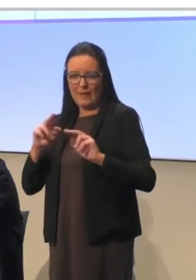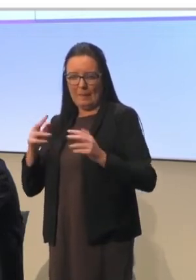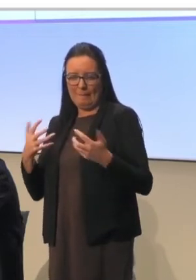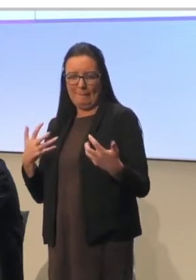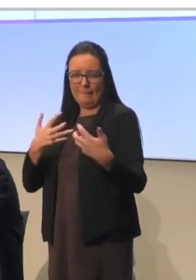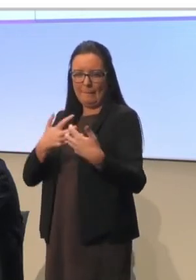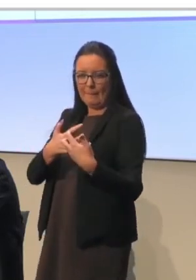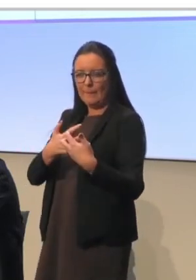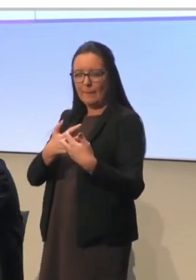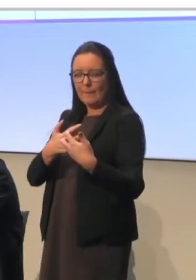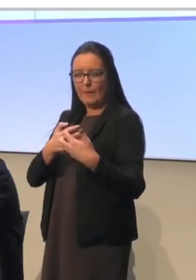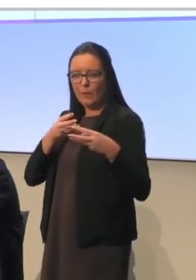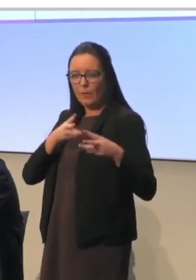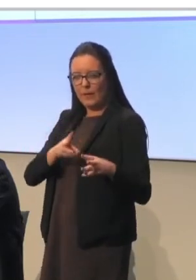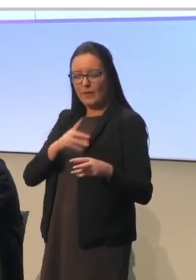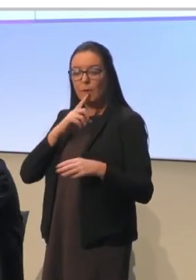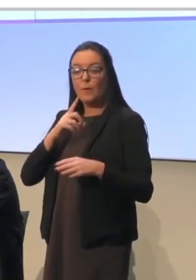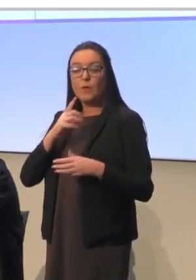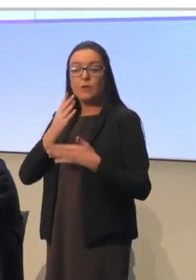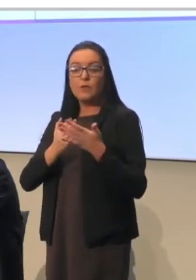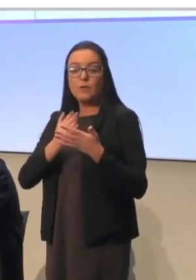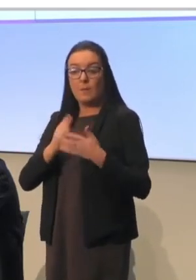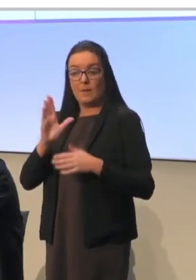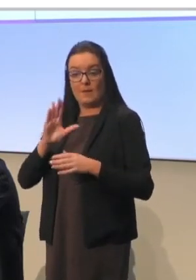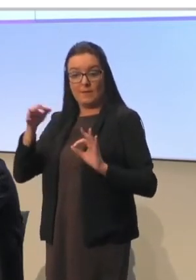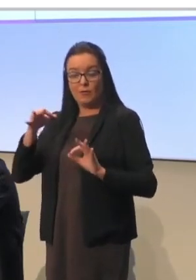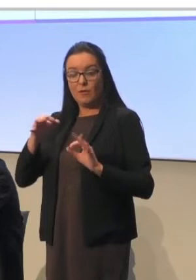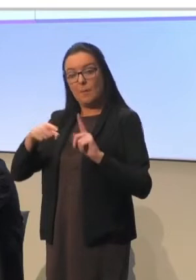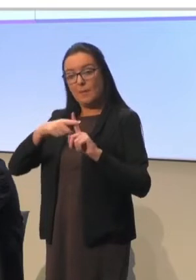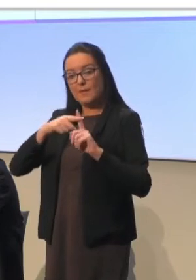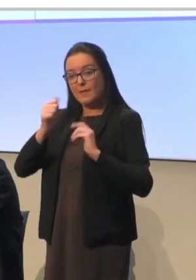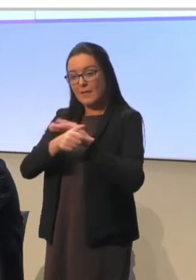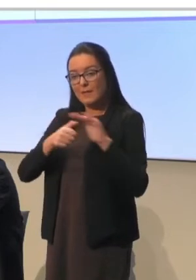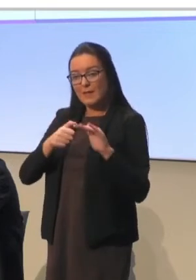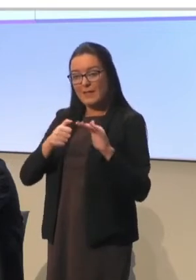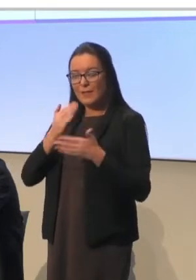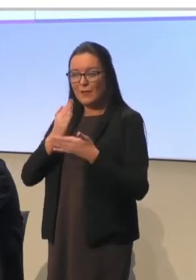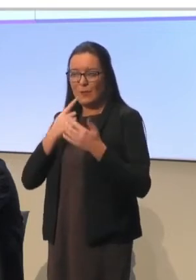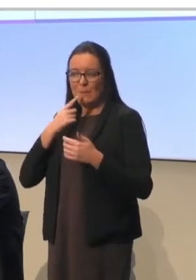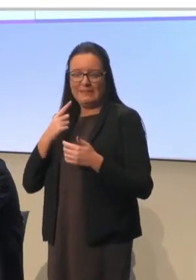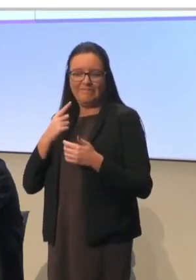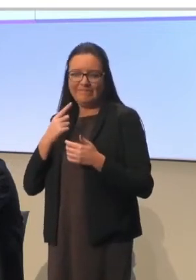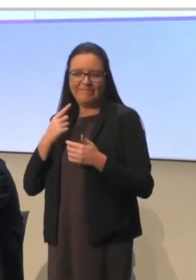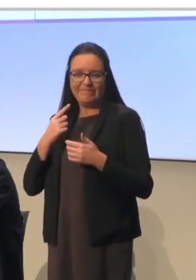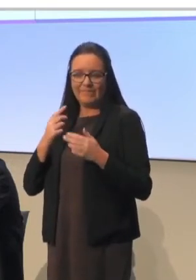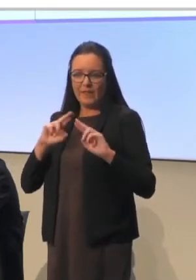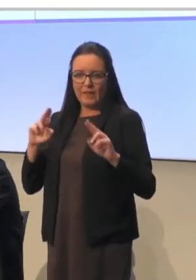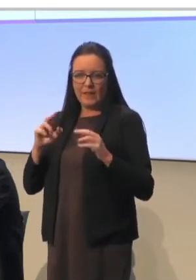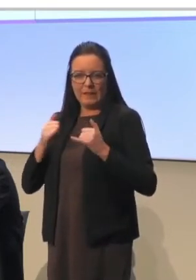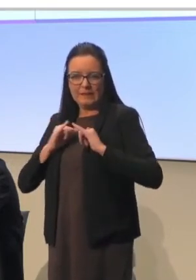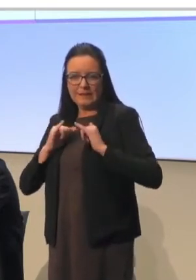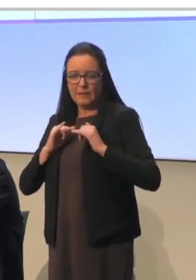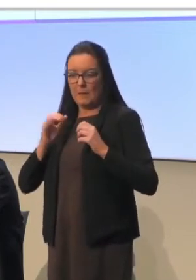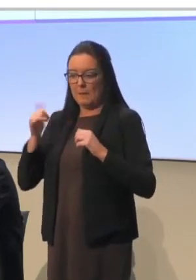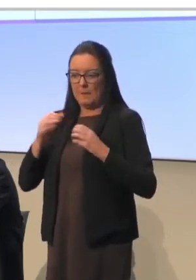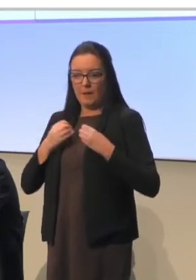way. Several mentioned the Leaving Cert Applied as a positive experience, while others spoke of not being able to do it because it wasn't offered in their school, even though